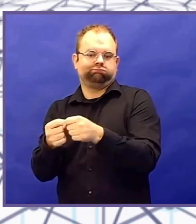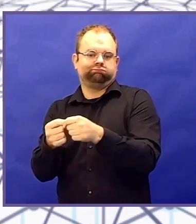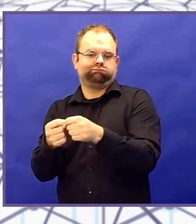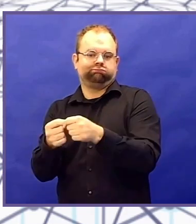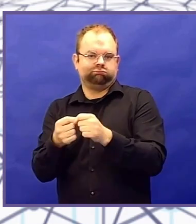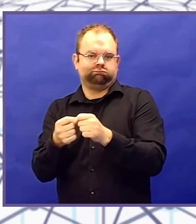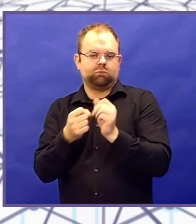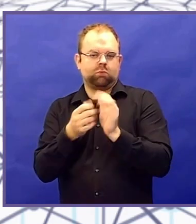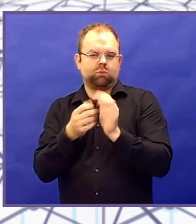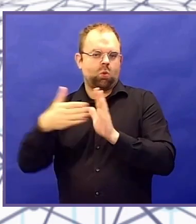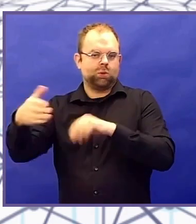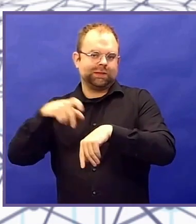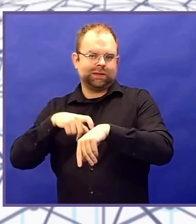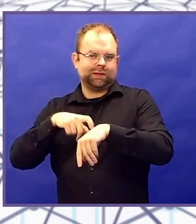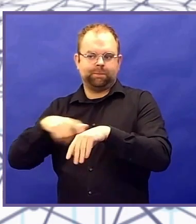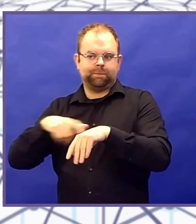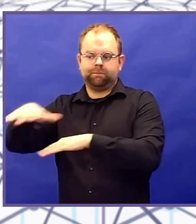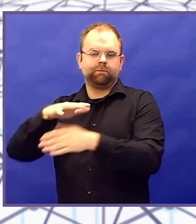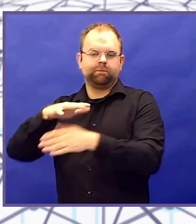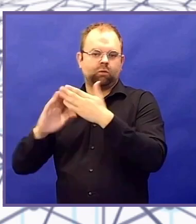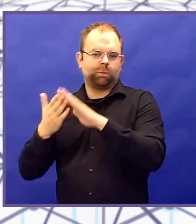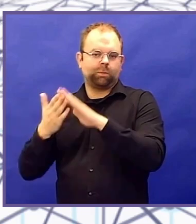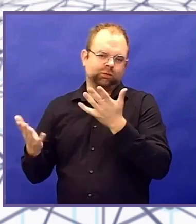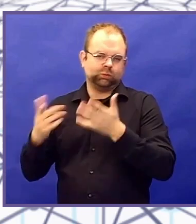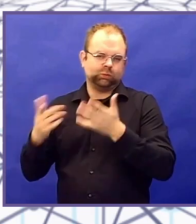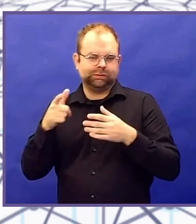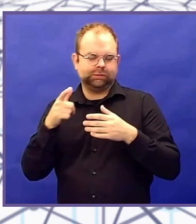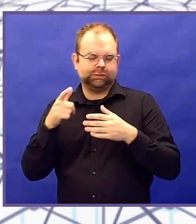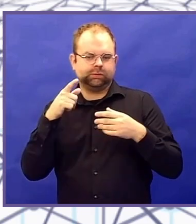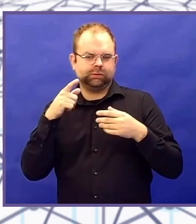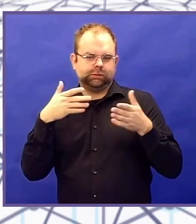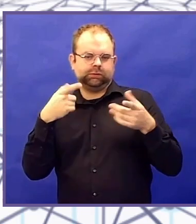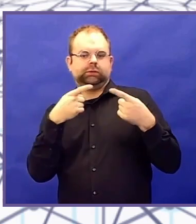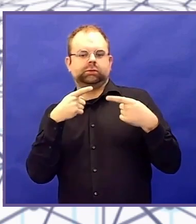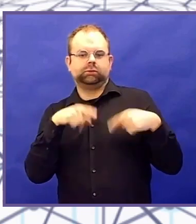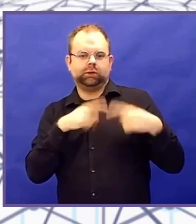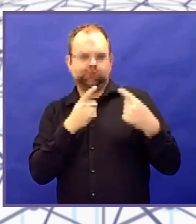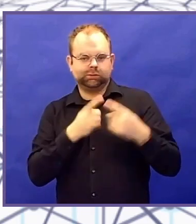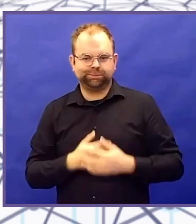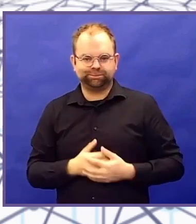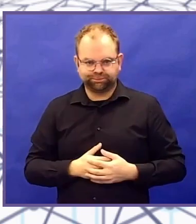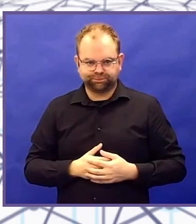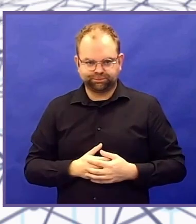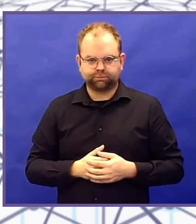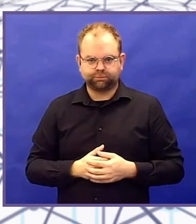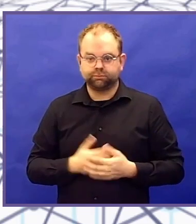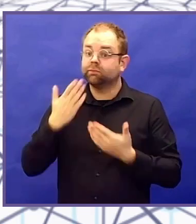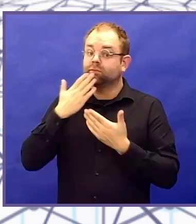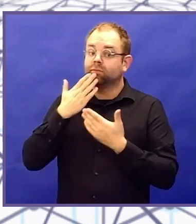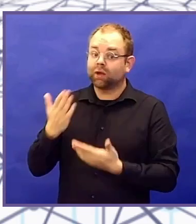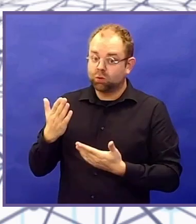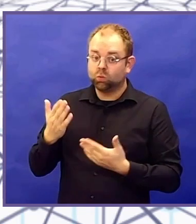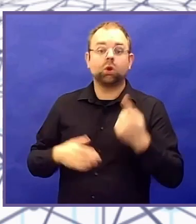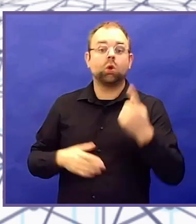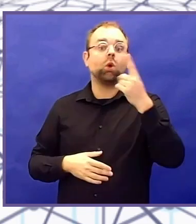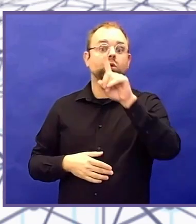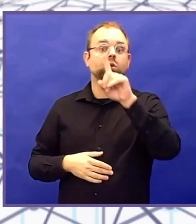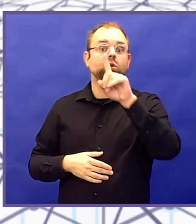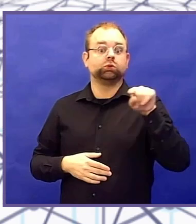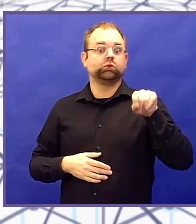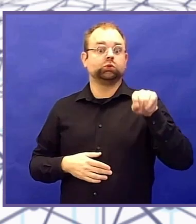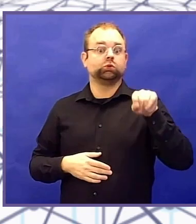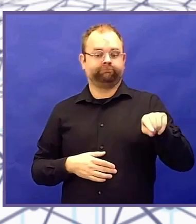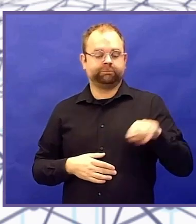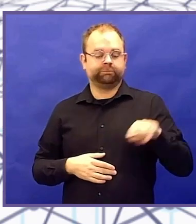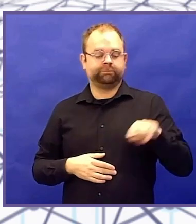presentation. My name is Israel. I'm also a person with disability, but I would like to ask this question from you. More than 80% of persons with disability are in low